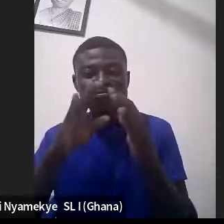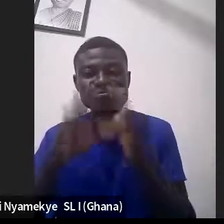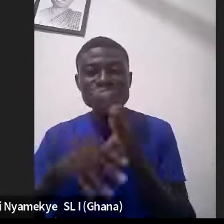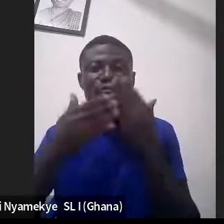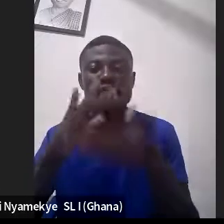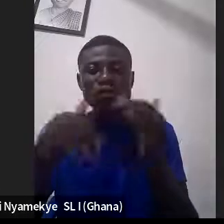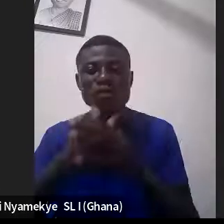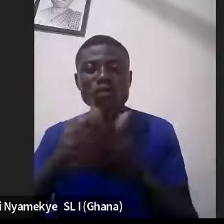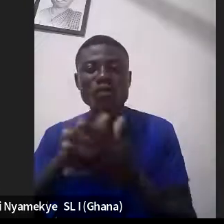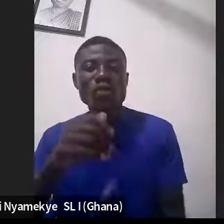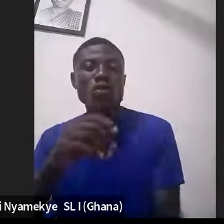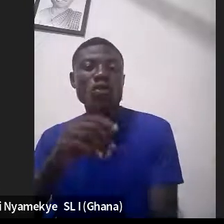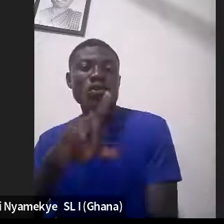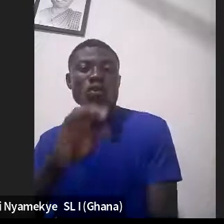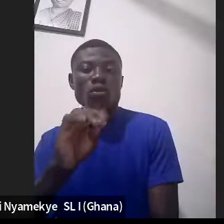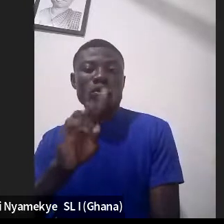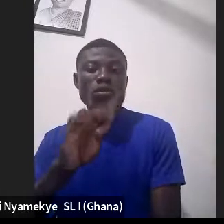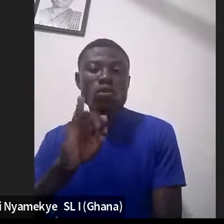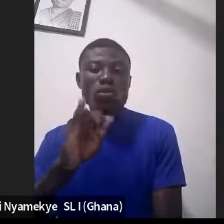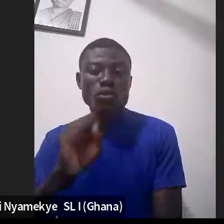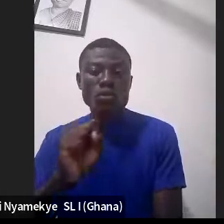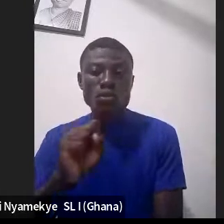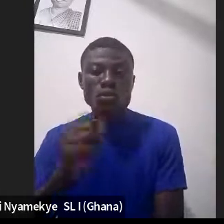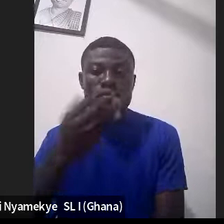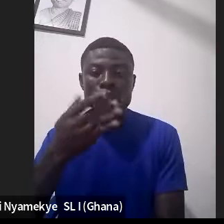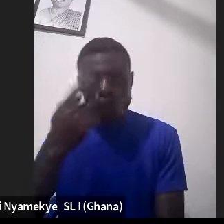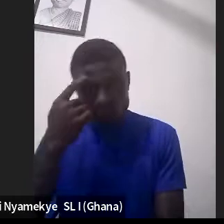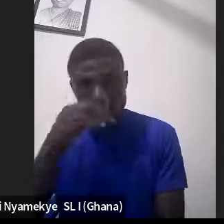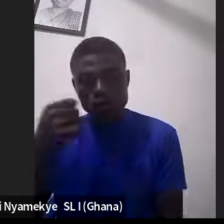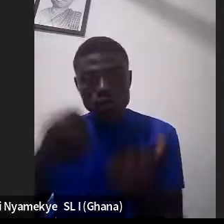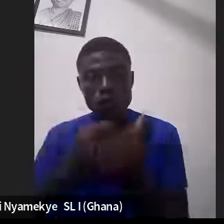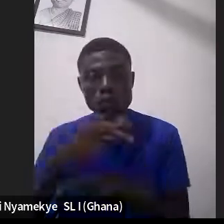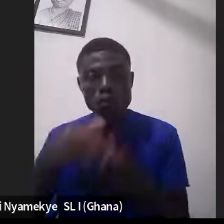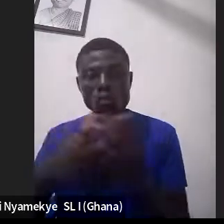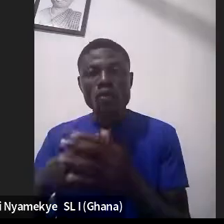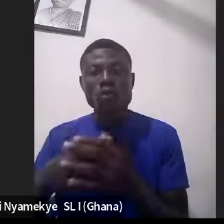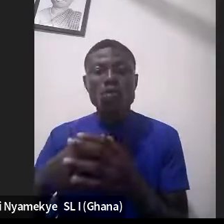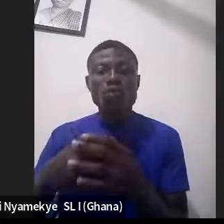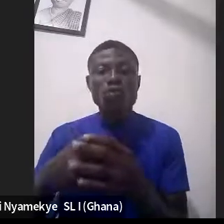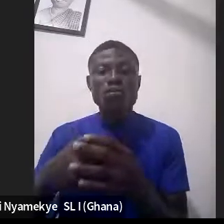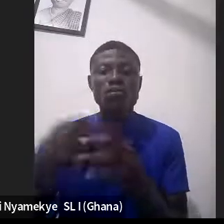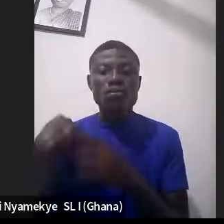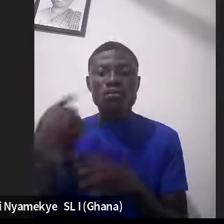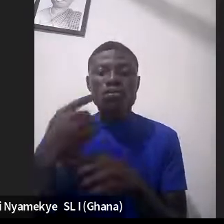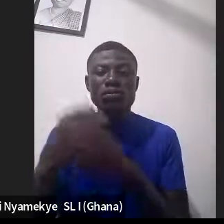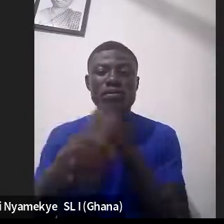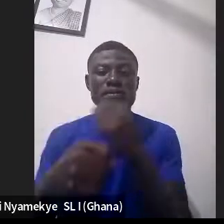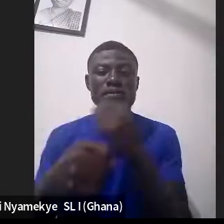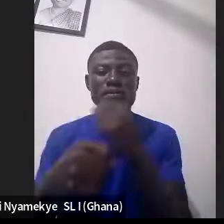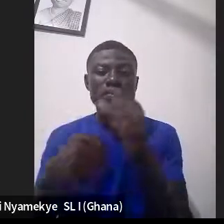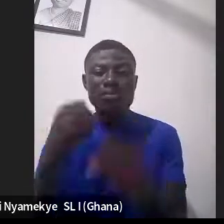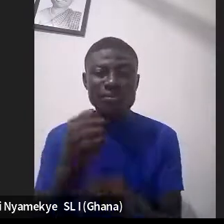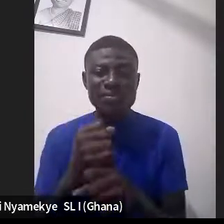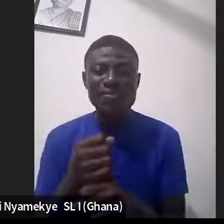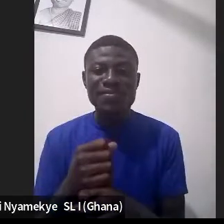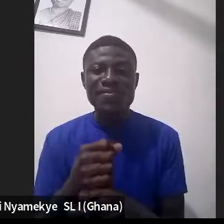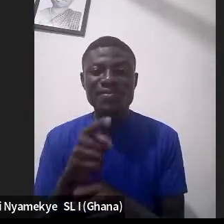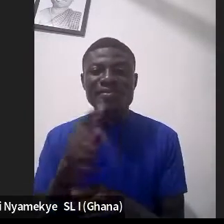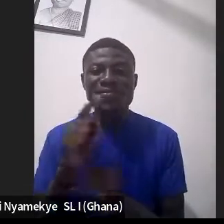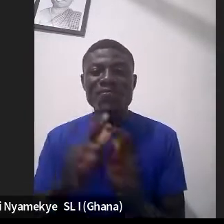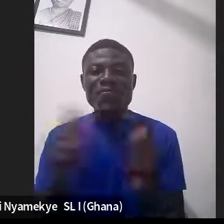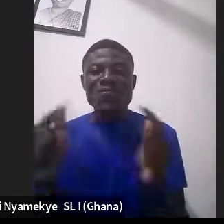Louis. Thank you very much for the support over the years. And you are a big inspiration for